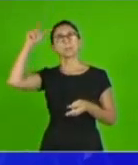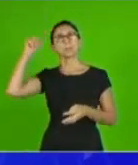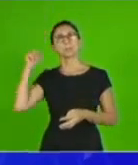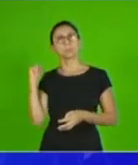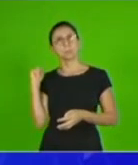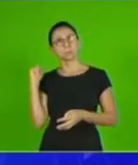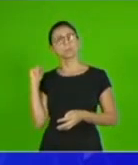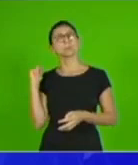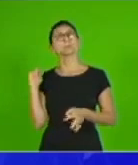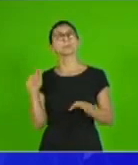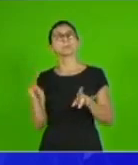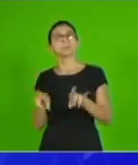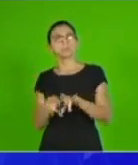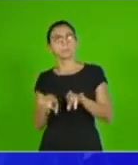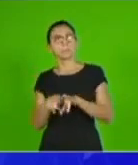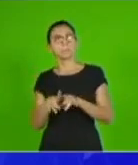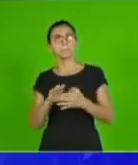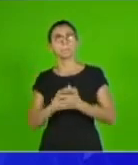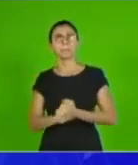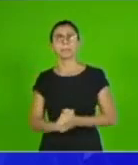also in Manaus,